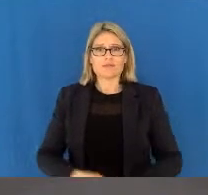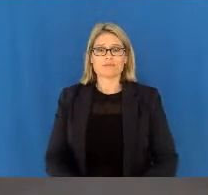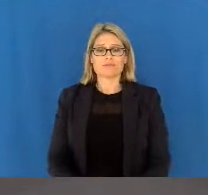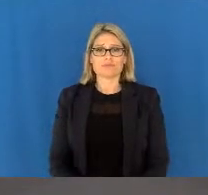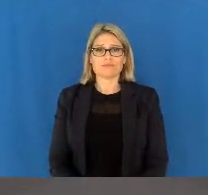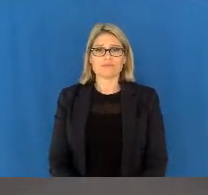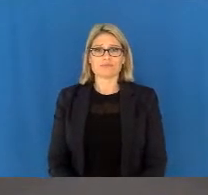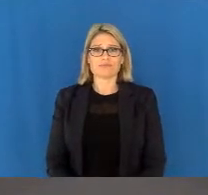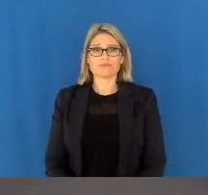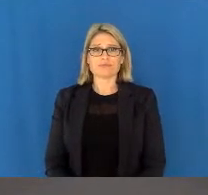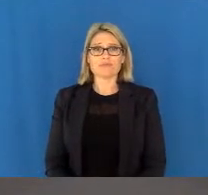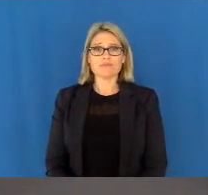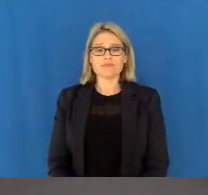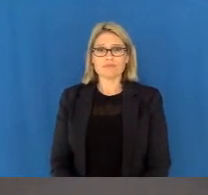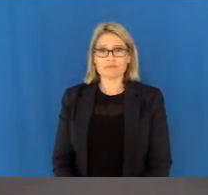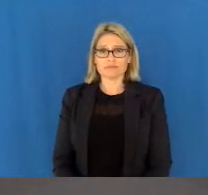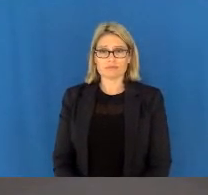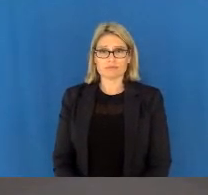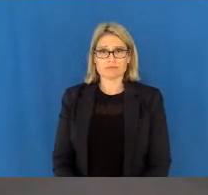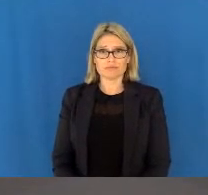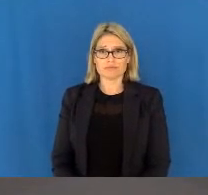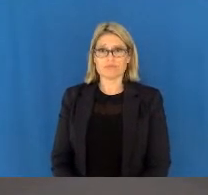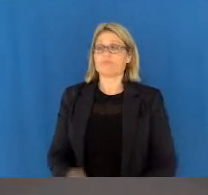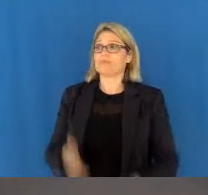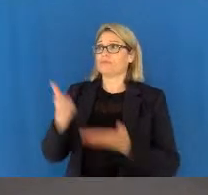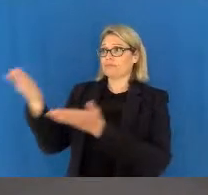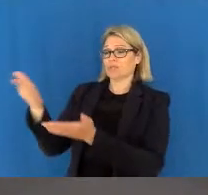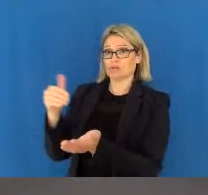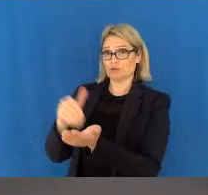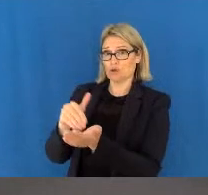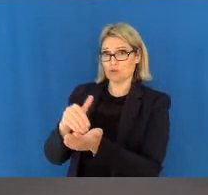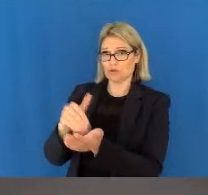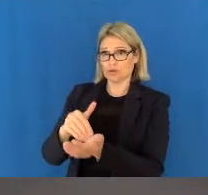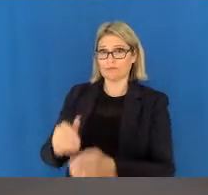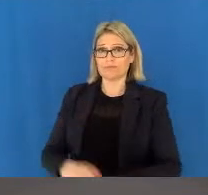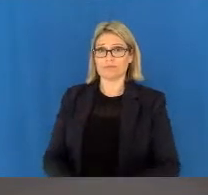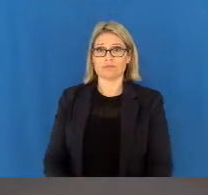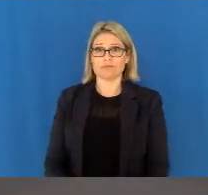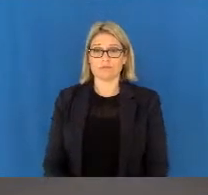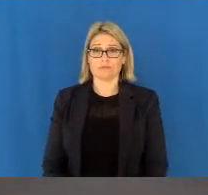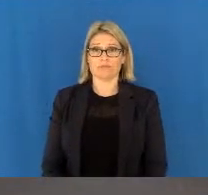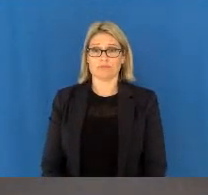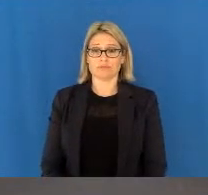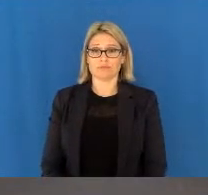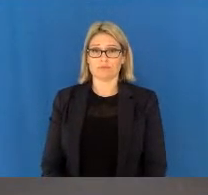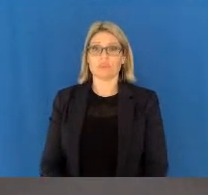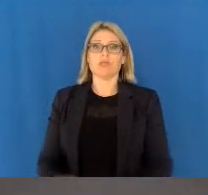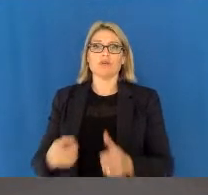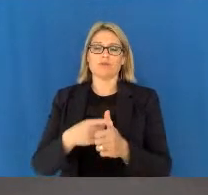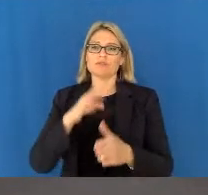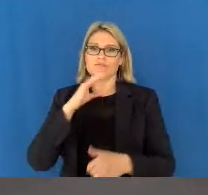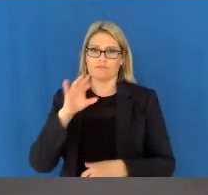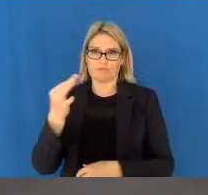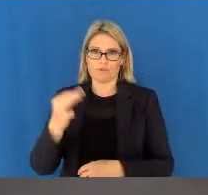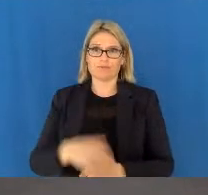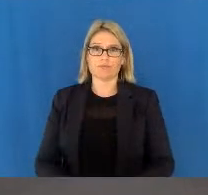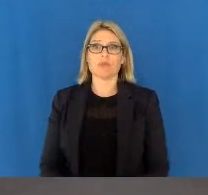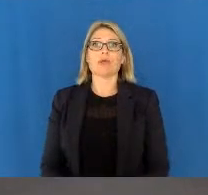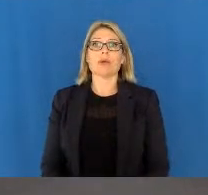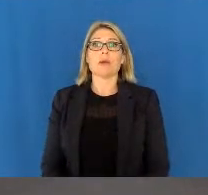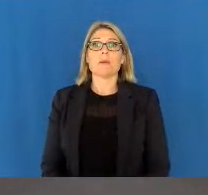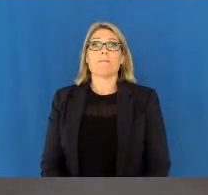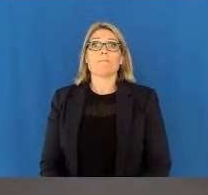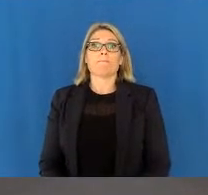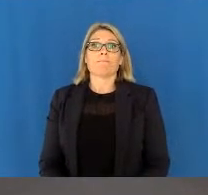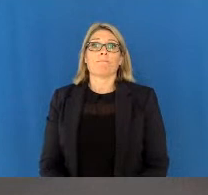book an appointment. Dr. Russell? Alors, avant de... So, before answering the